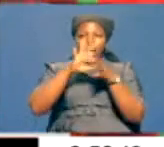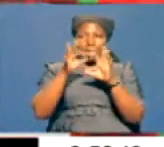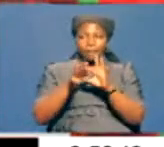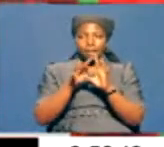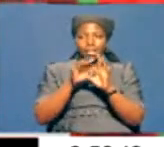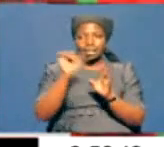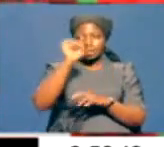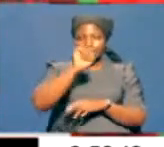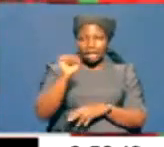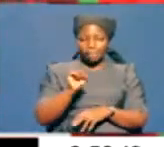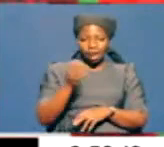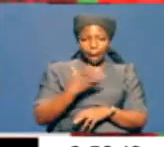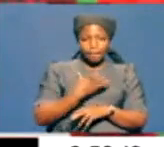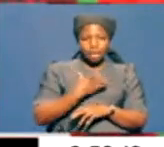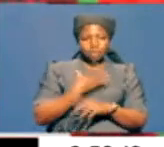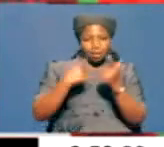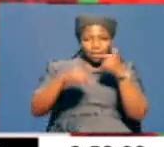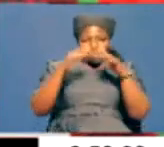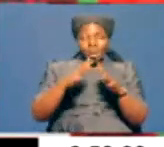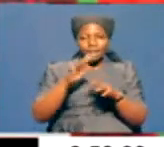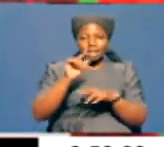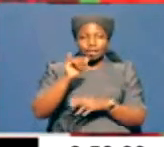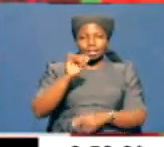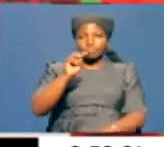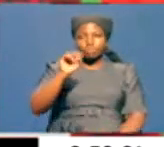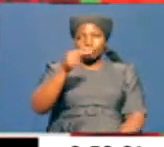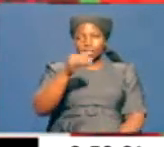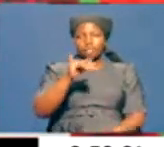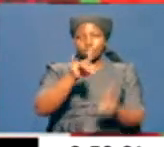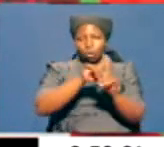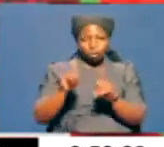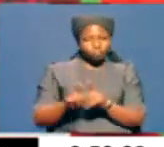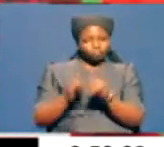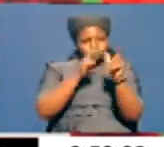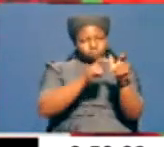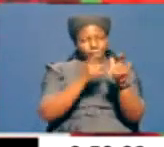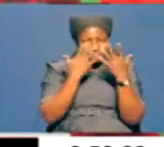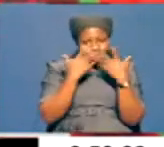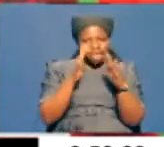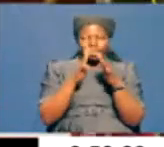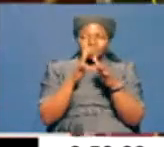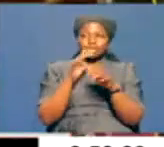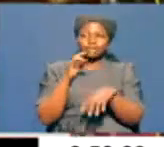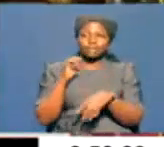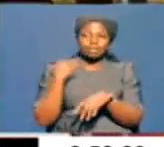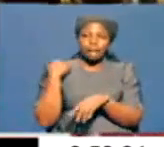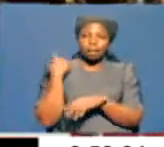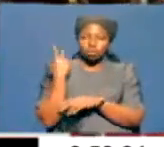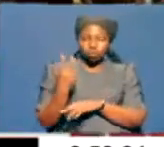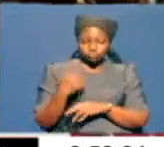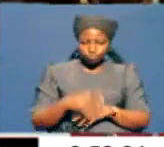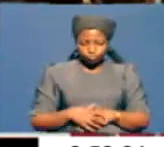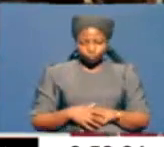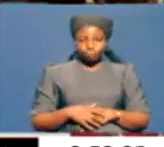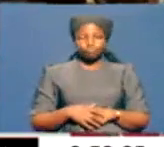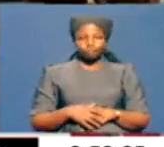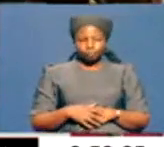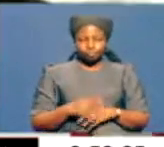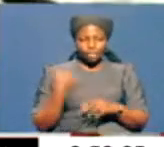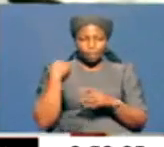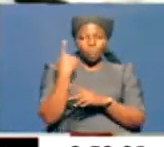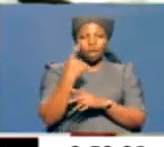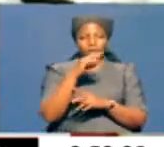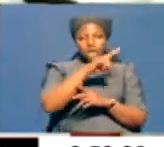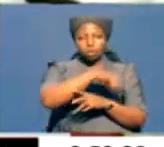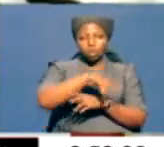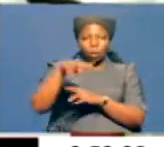Cheruiyot was among those feated after he finished second in a time of 3 minutes 29.01 seconds behind Norway's Jacob